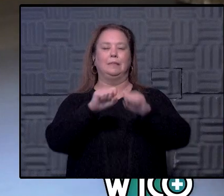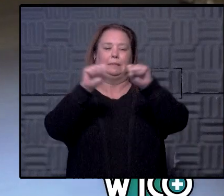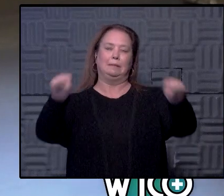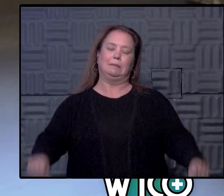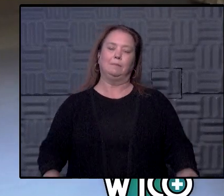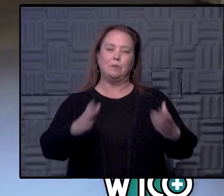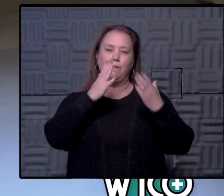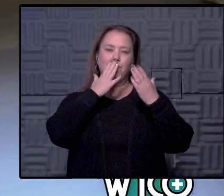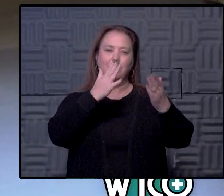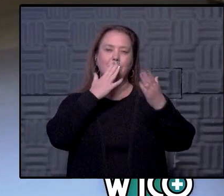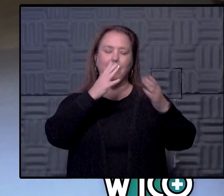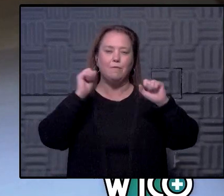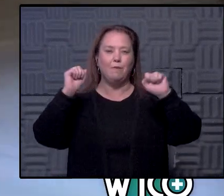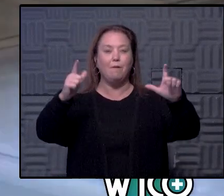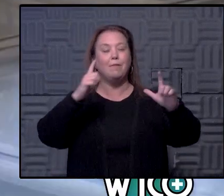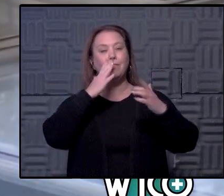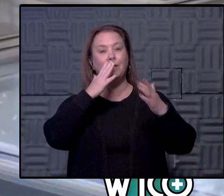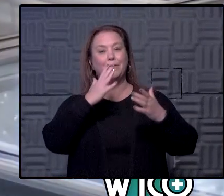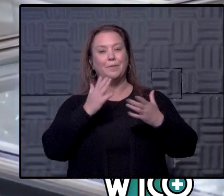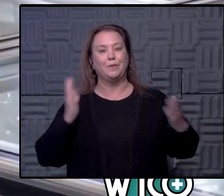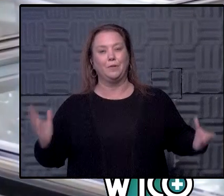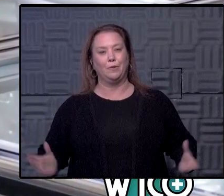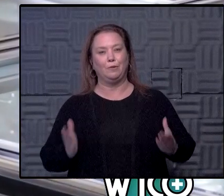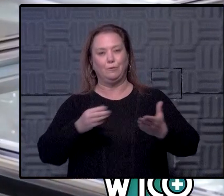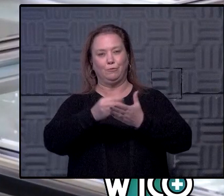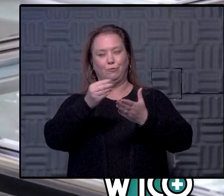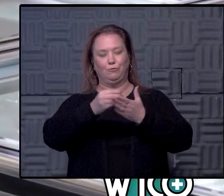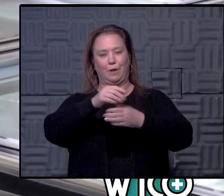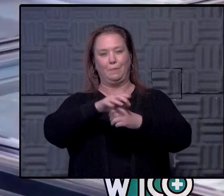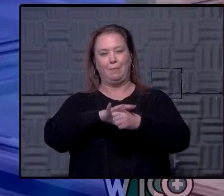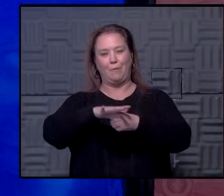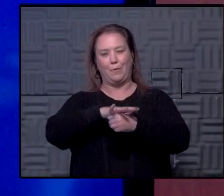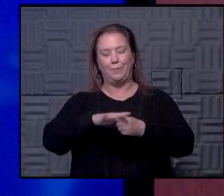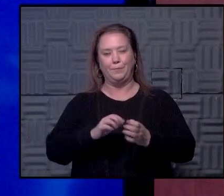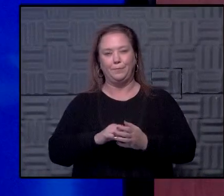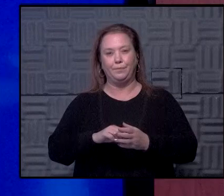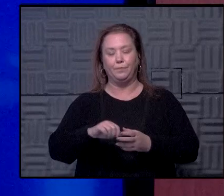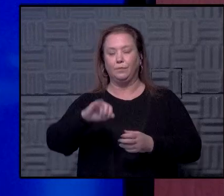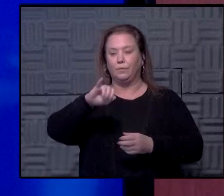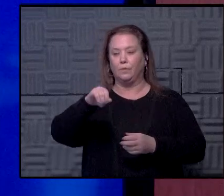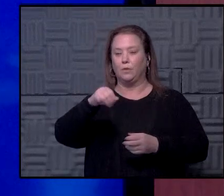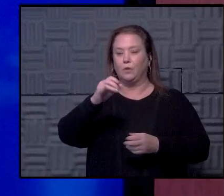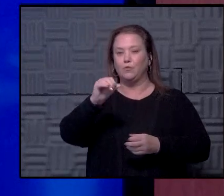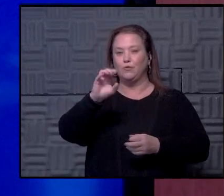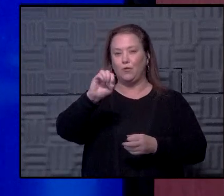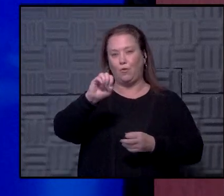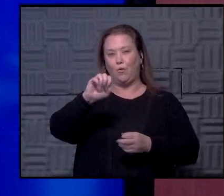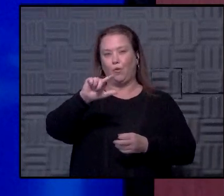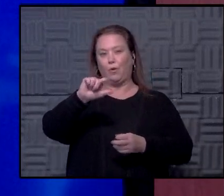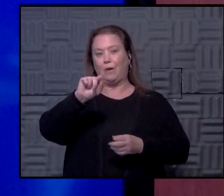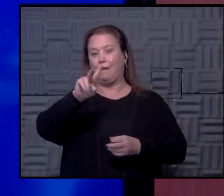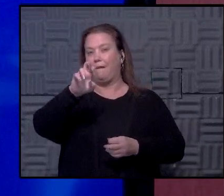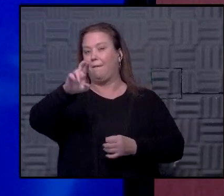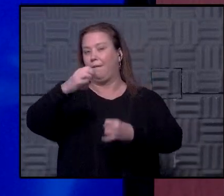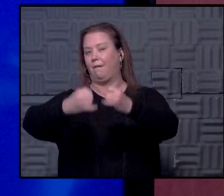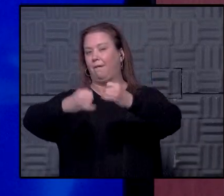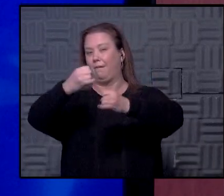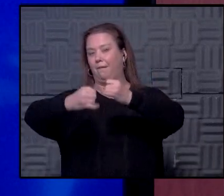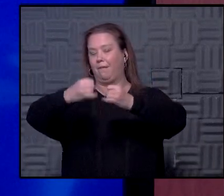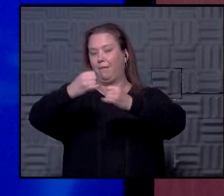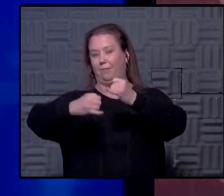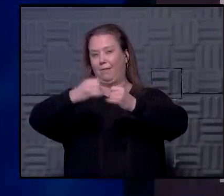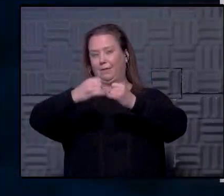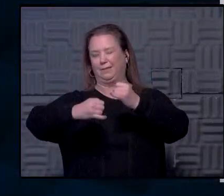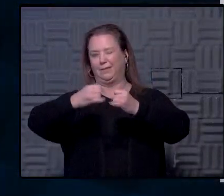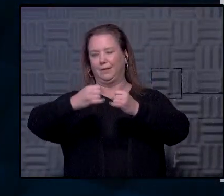for everything you do and thanks for helping us encourage to shop locally. Joe Gower is our last guest this morning. He is co-founder of the